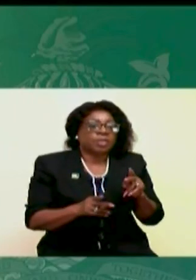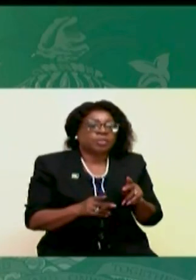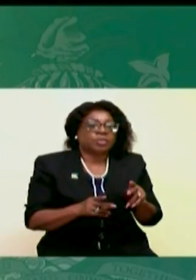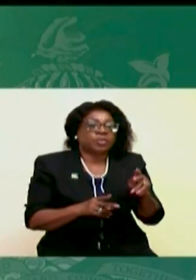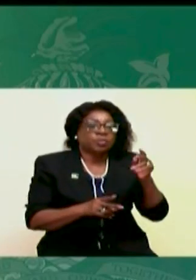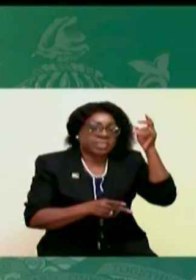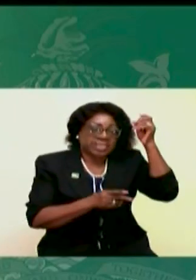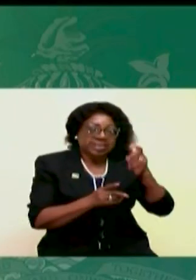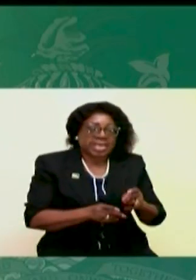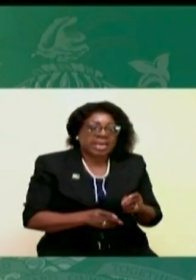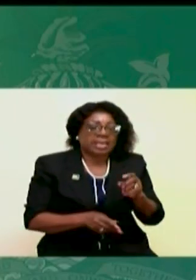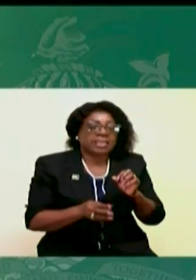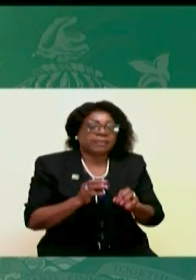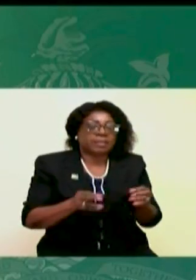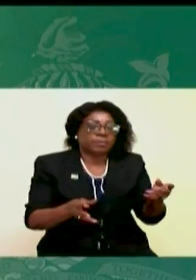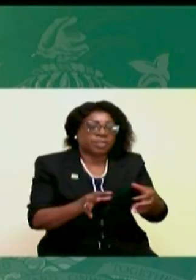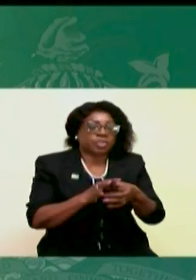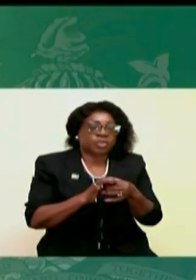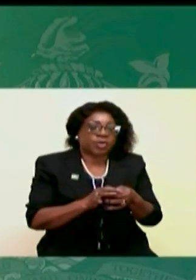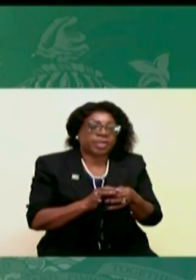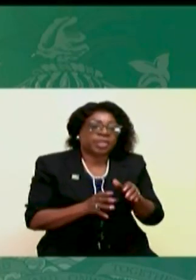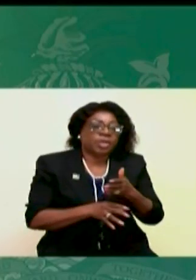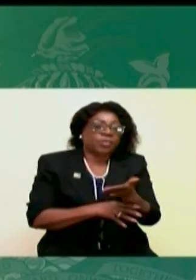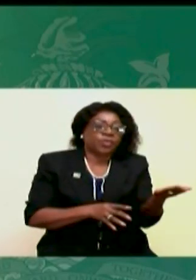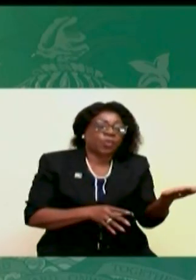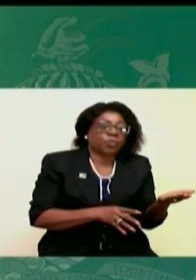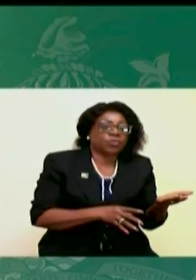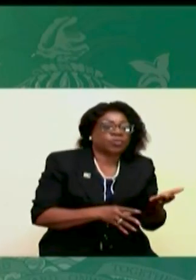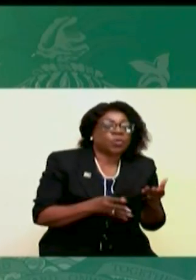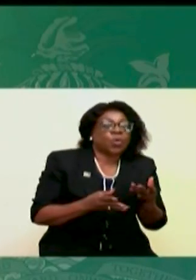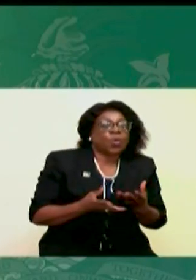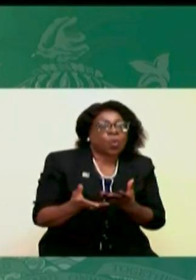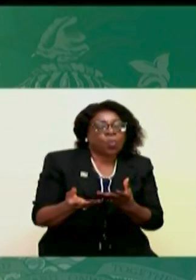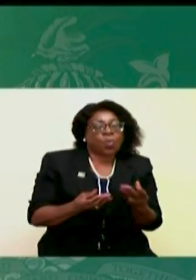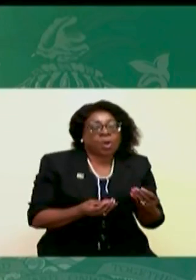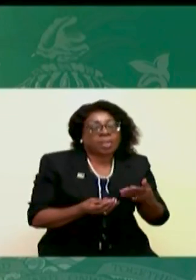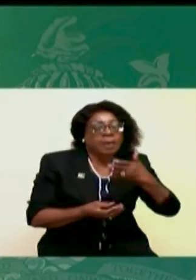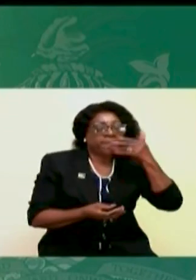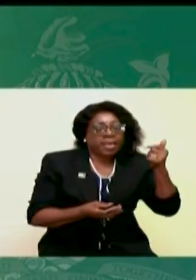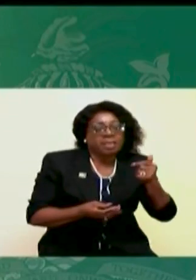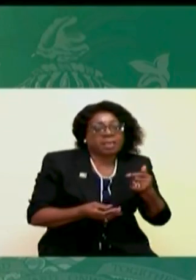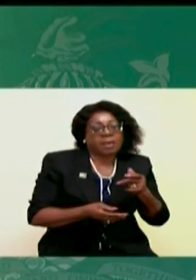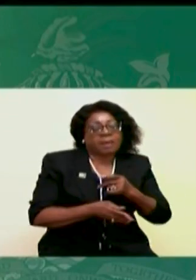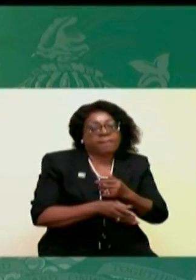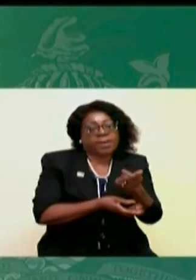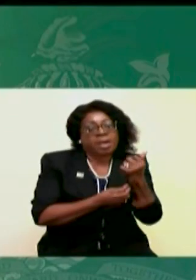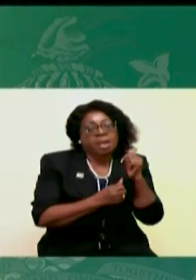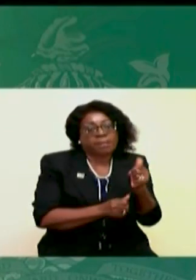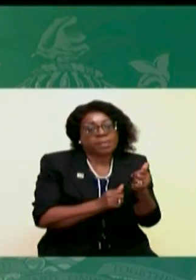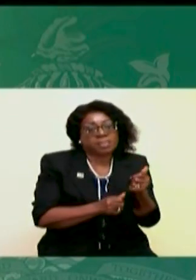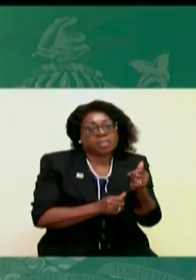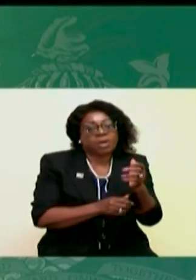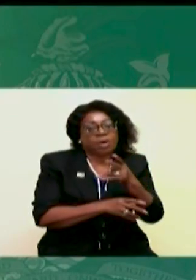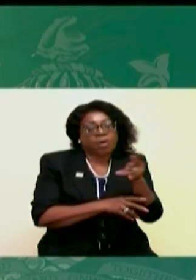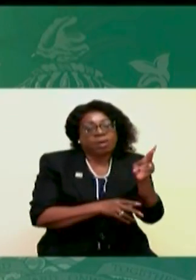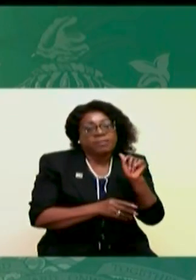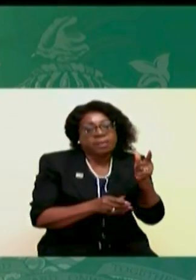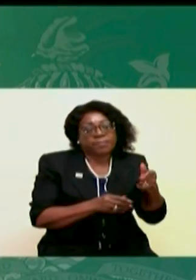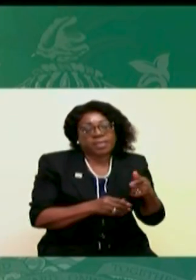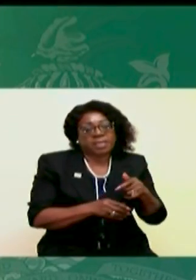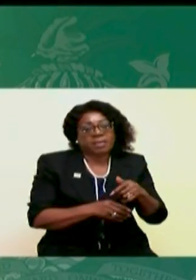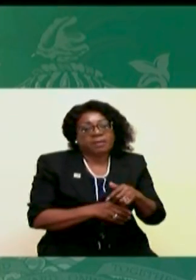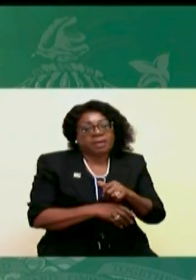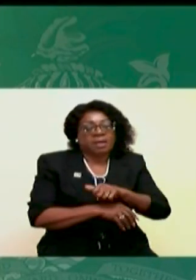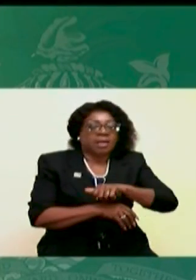pushing and advocating for a better Bahama land through public service, or if they will be another apathetic,